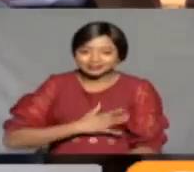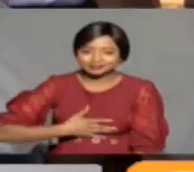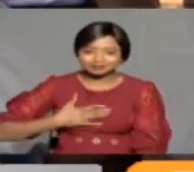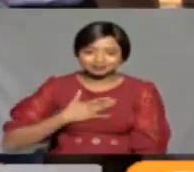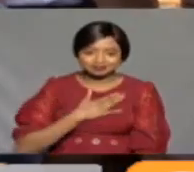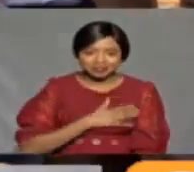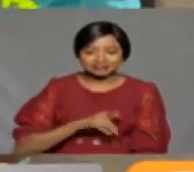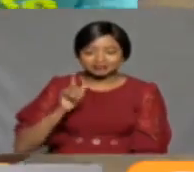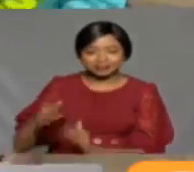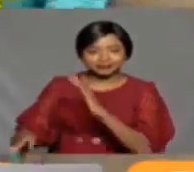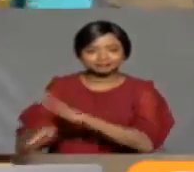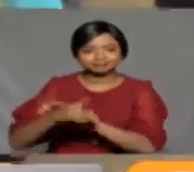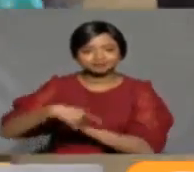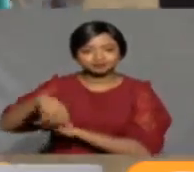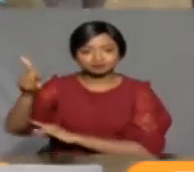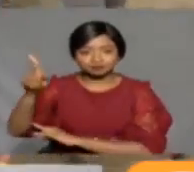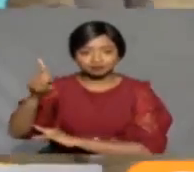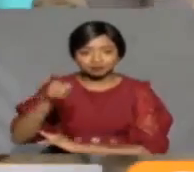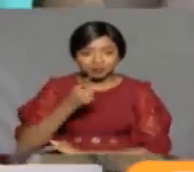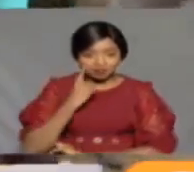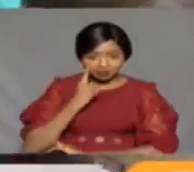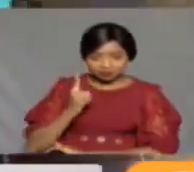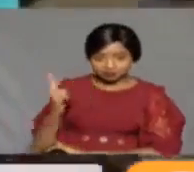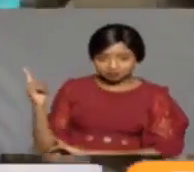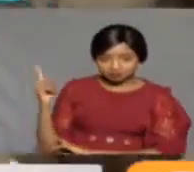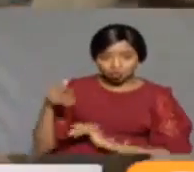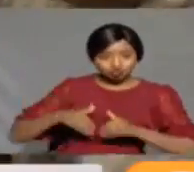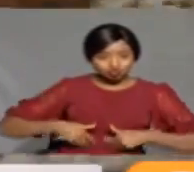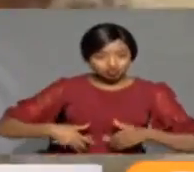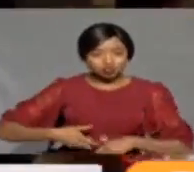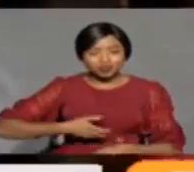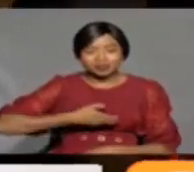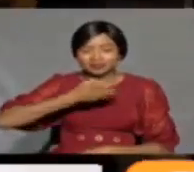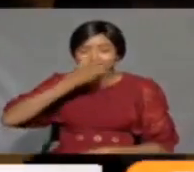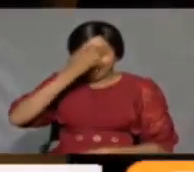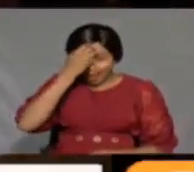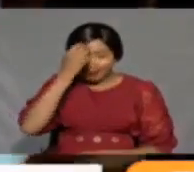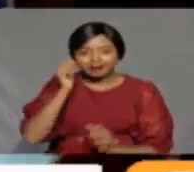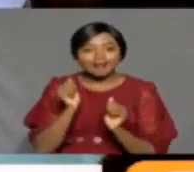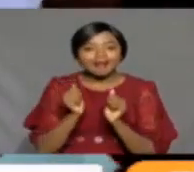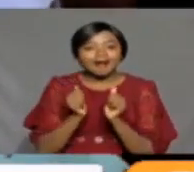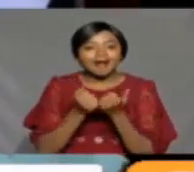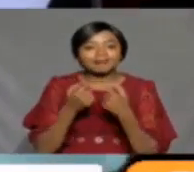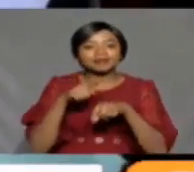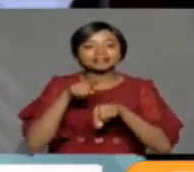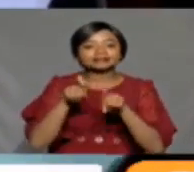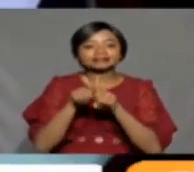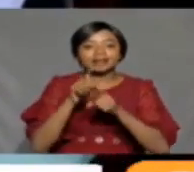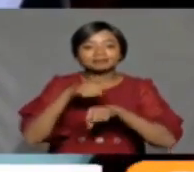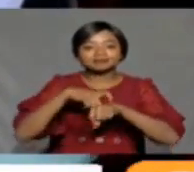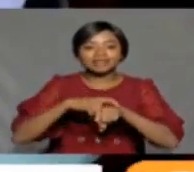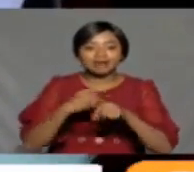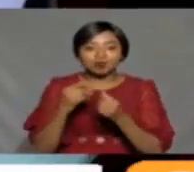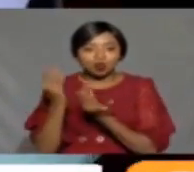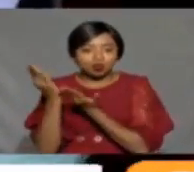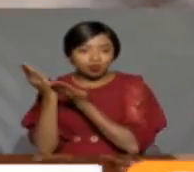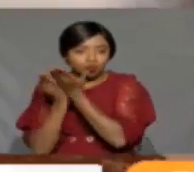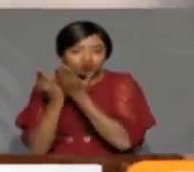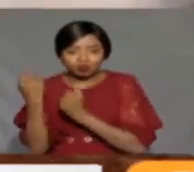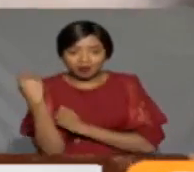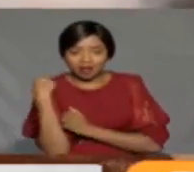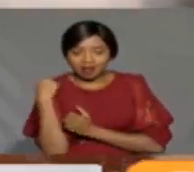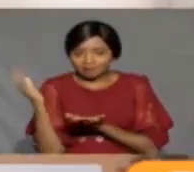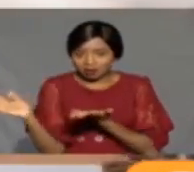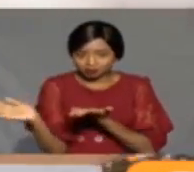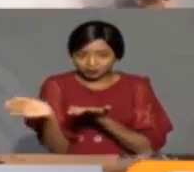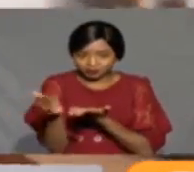must leave. The angered youth claim a similar situation was encountered during the Uduma number registration, where locals were